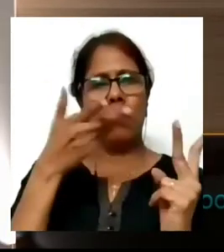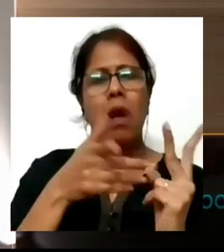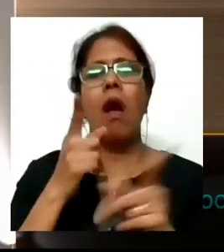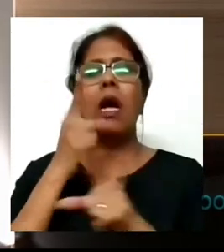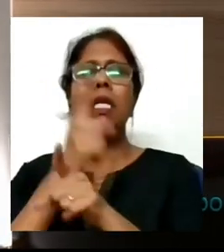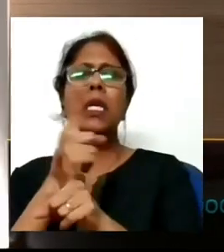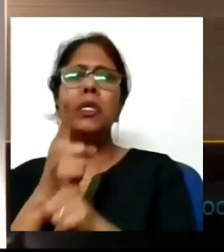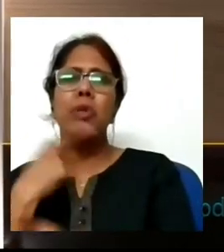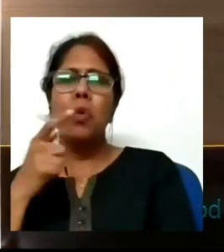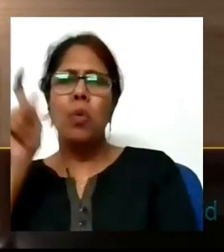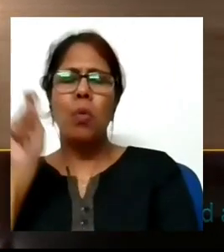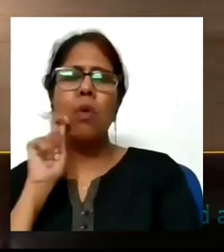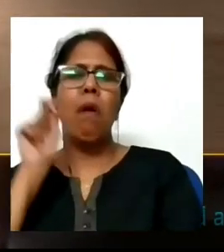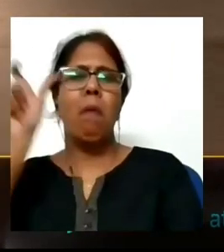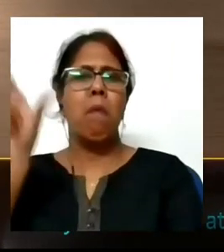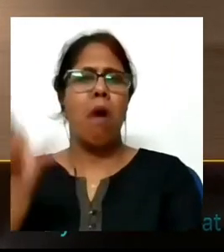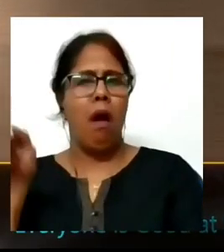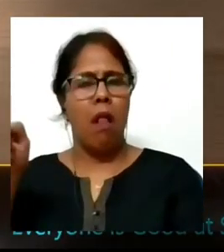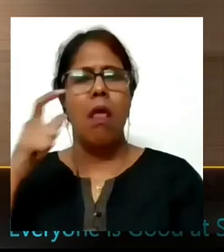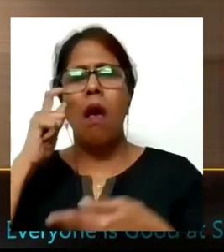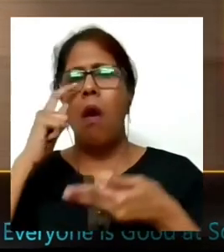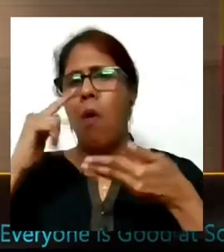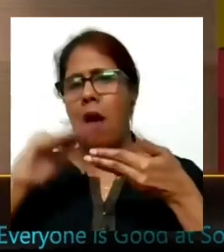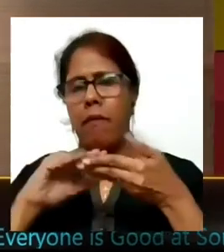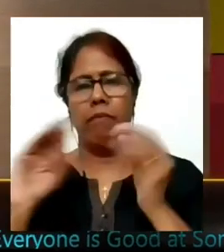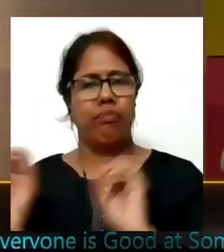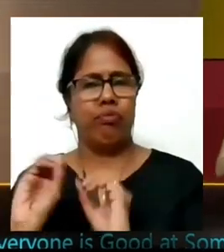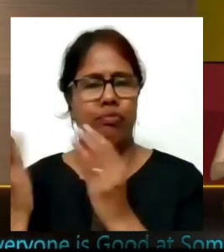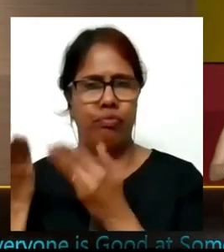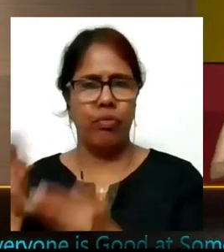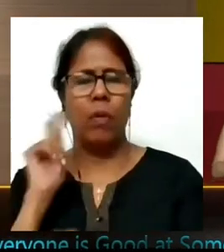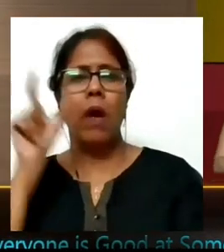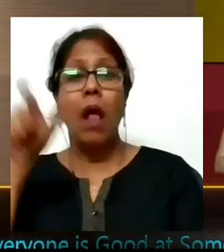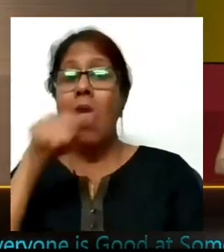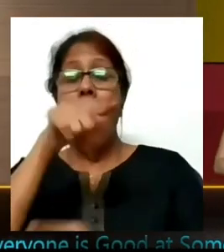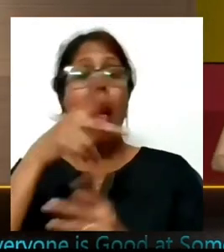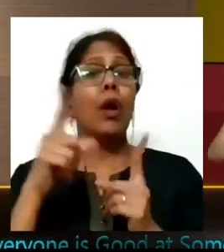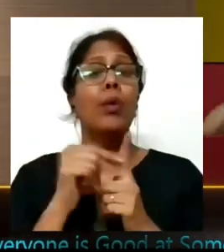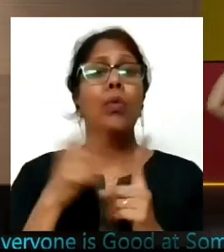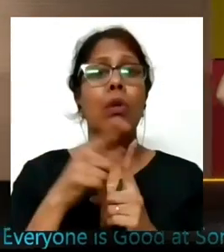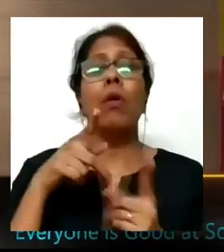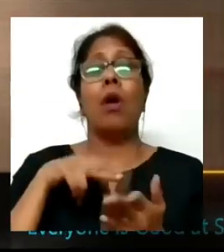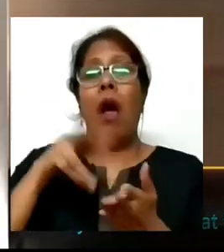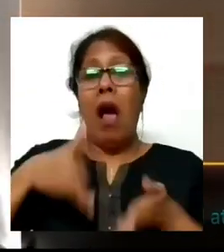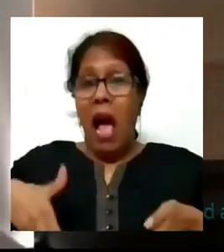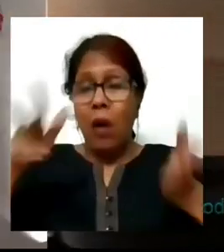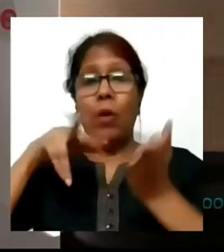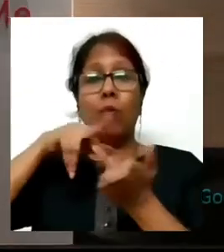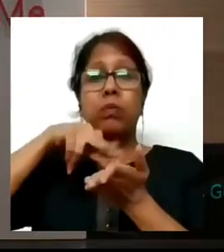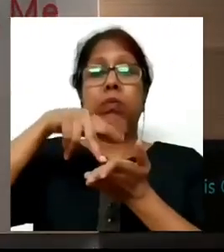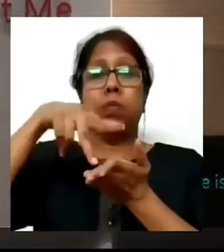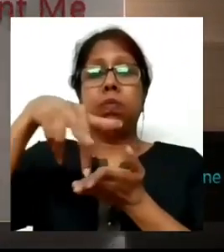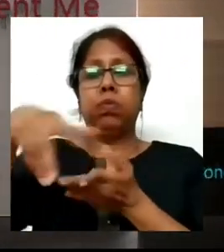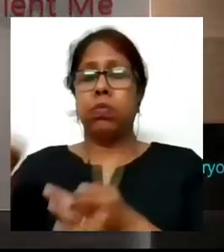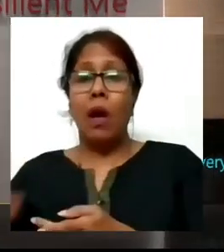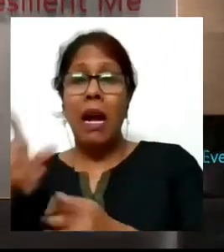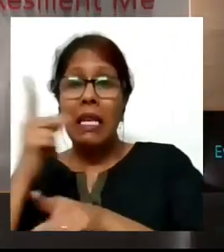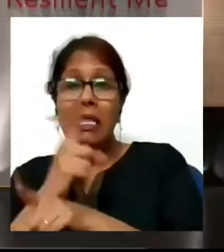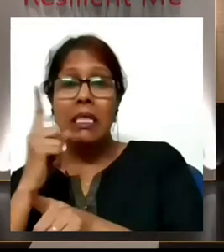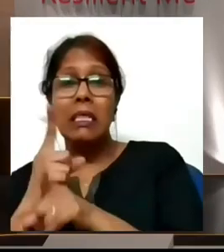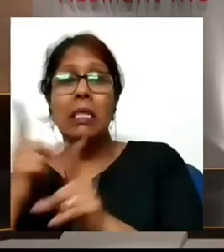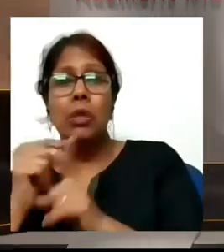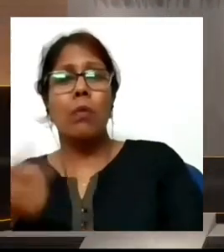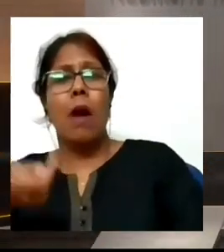their act would be to walk on the streets. The teacher would have a long cane, and the